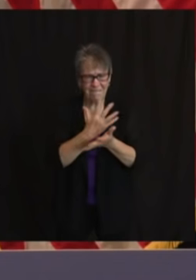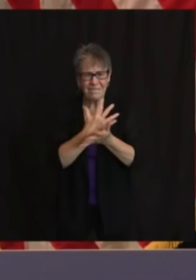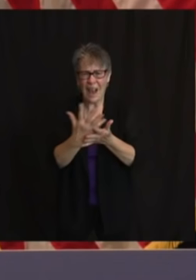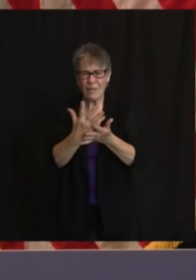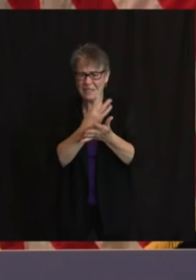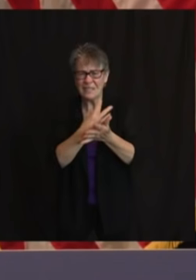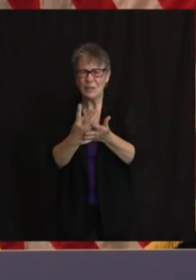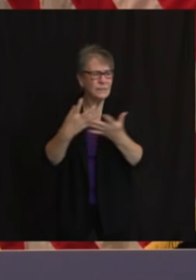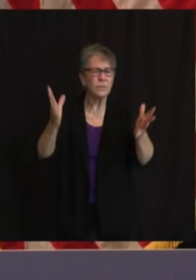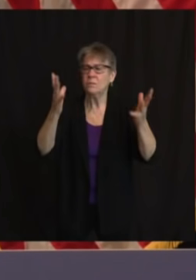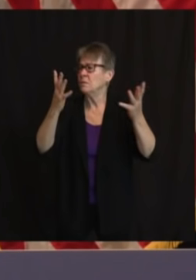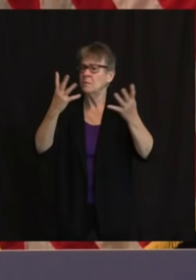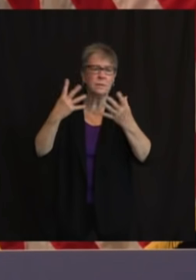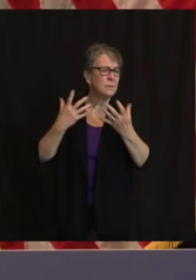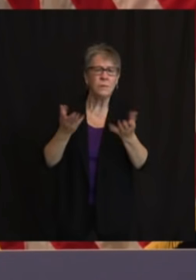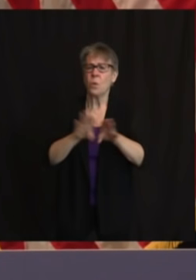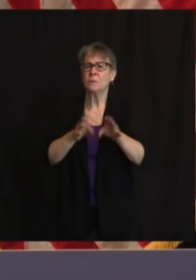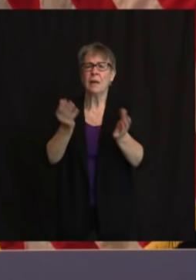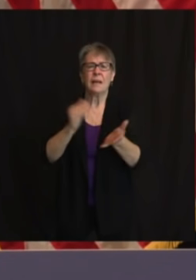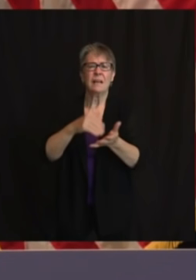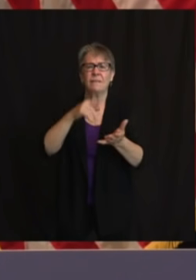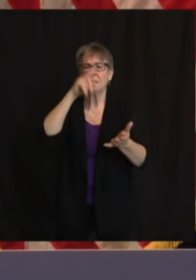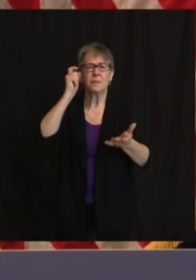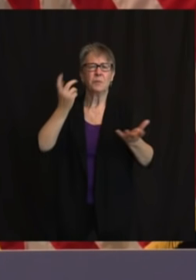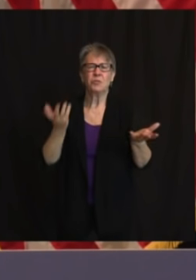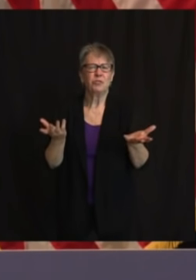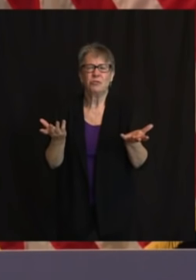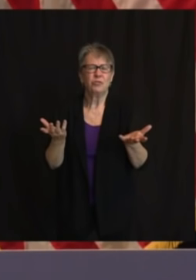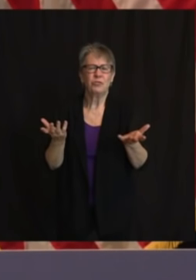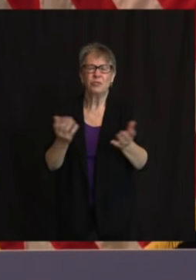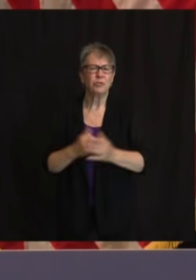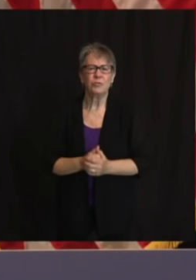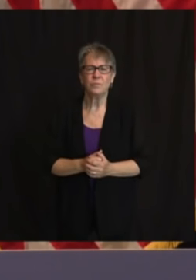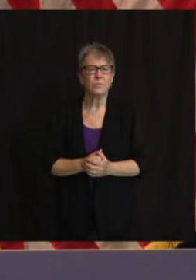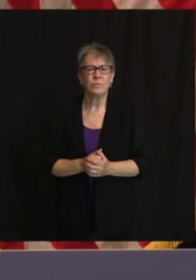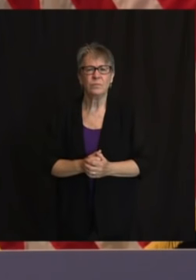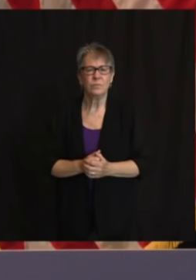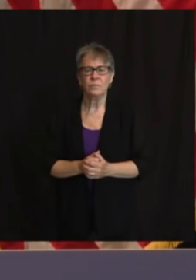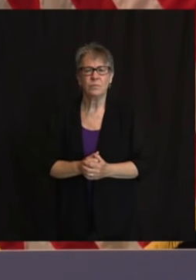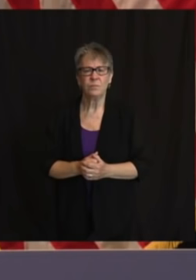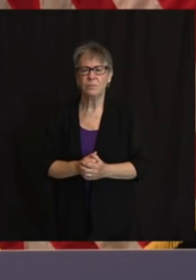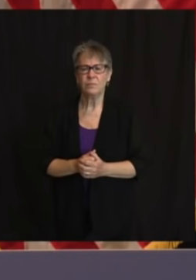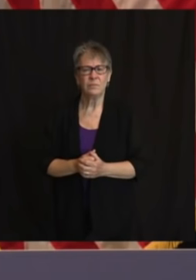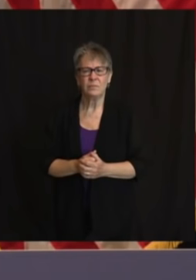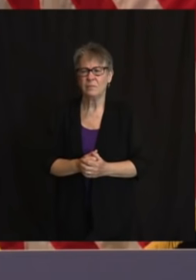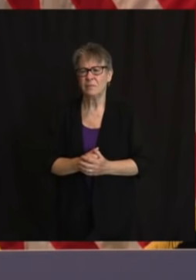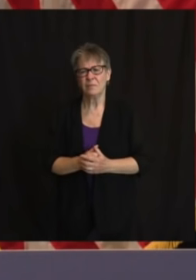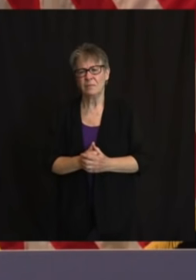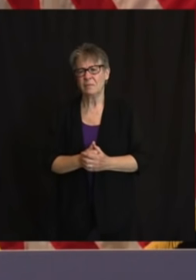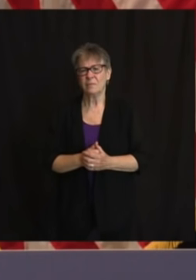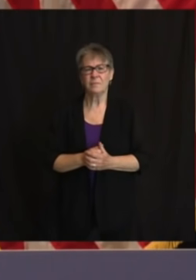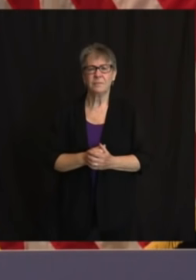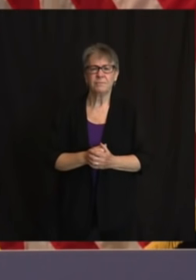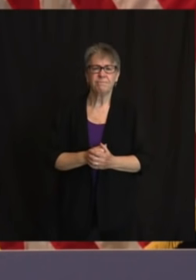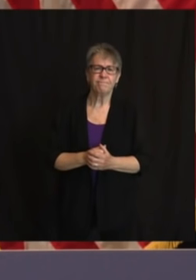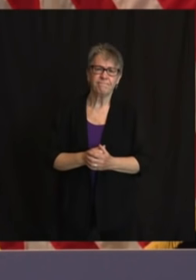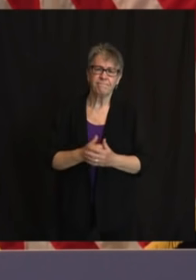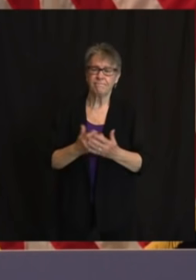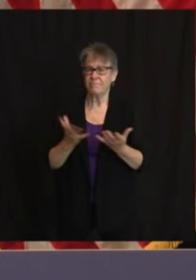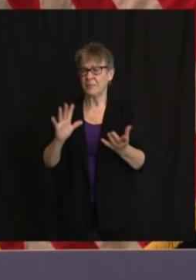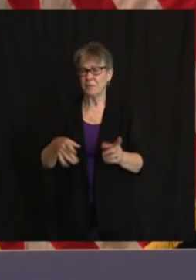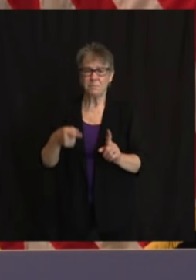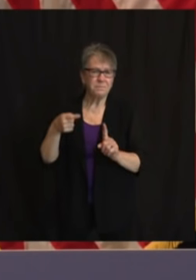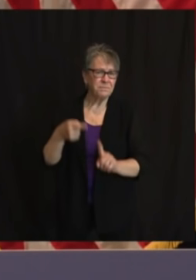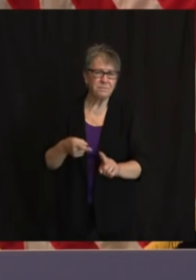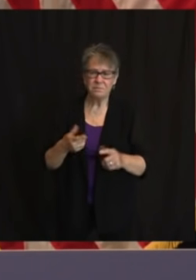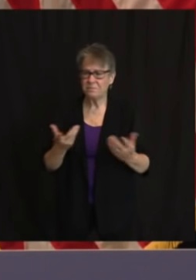passage of this that any of us have our arms around yet. And so for all of the above reasons,